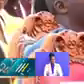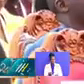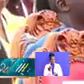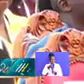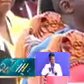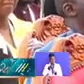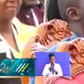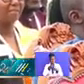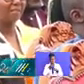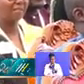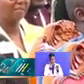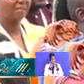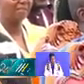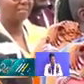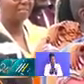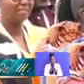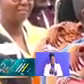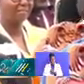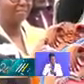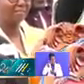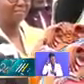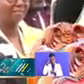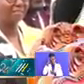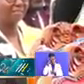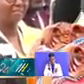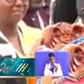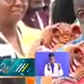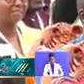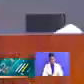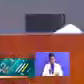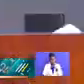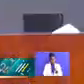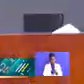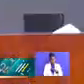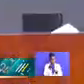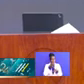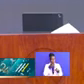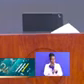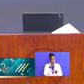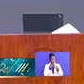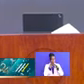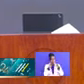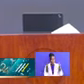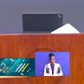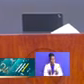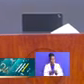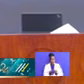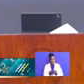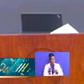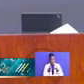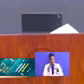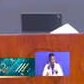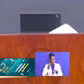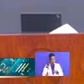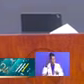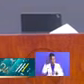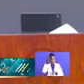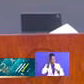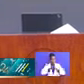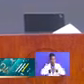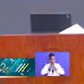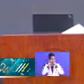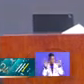fighting you from your family I don't know what Al that is harassing you for your family but I want you to know your future is